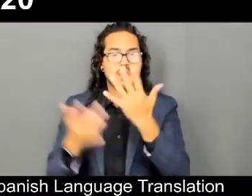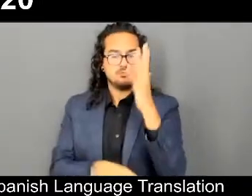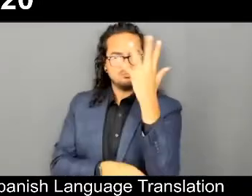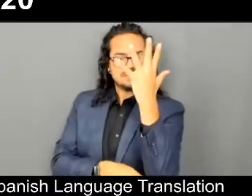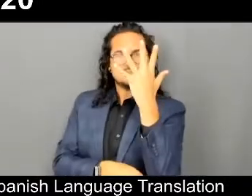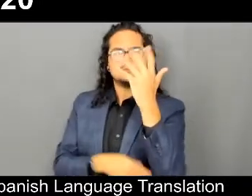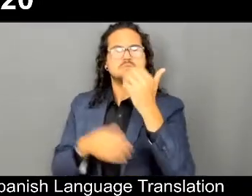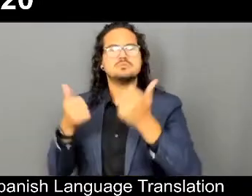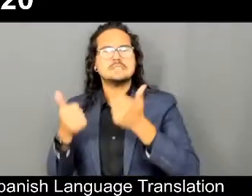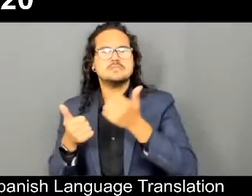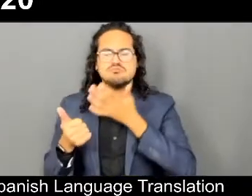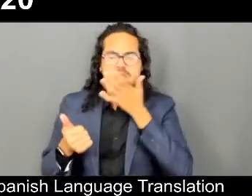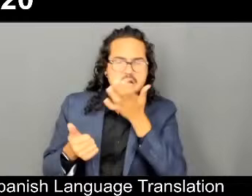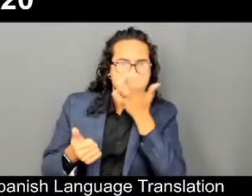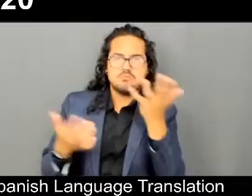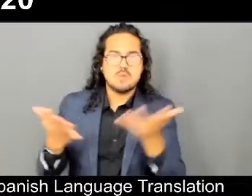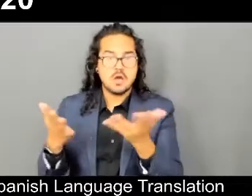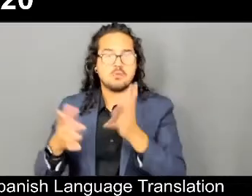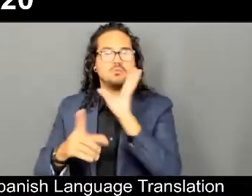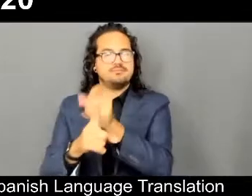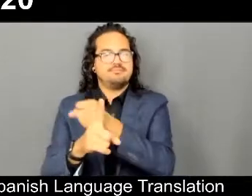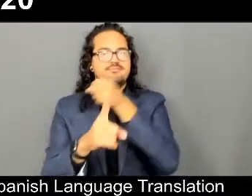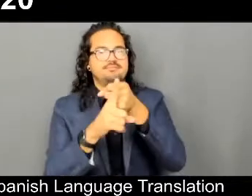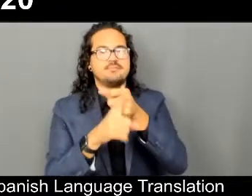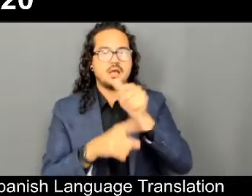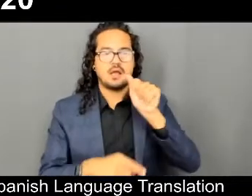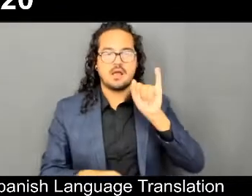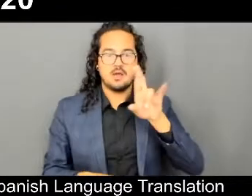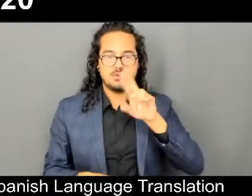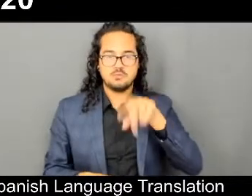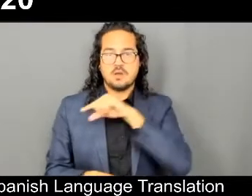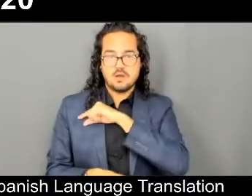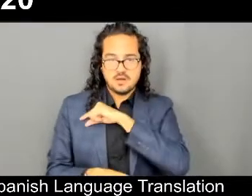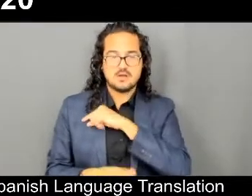and for the firefighters. So thank you.